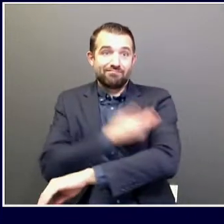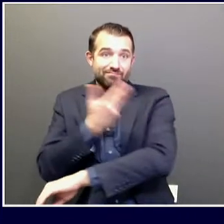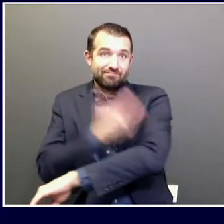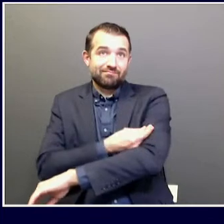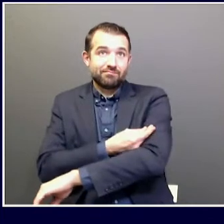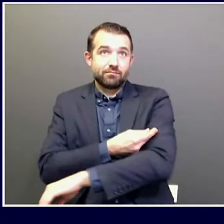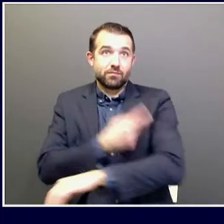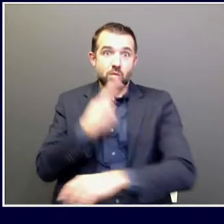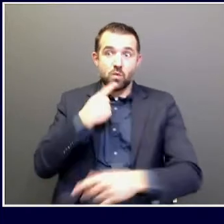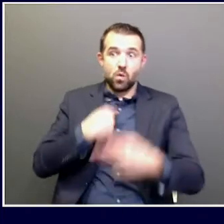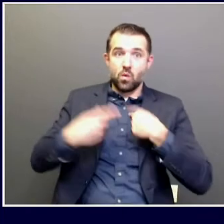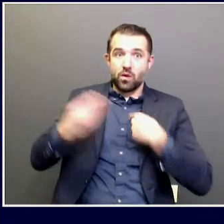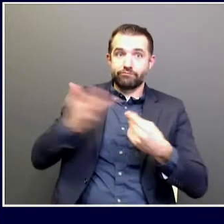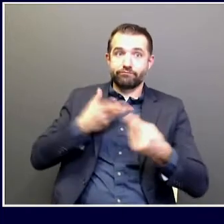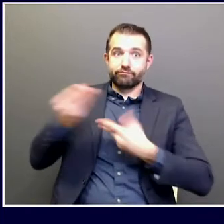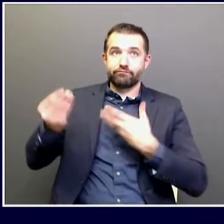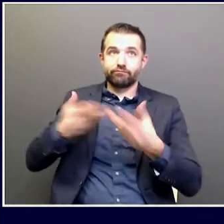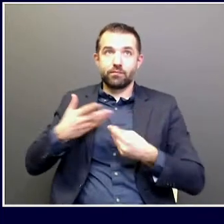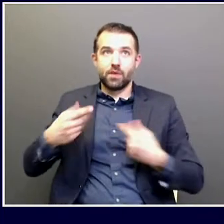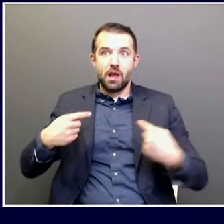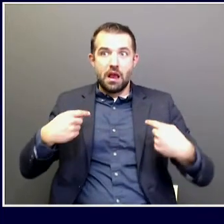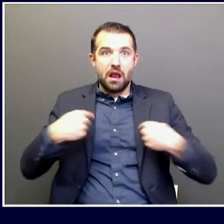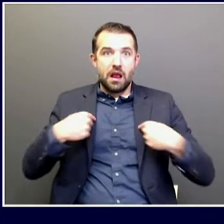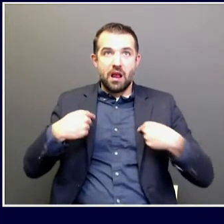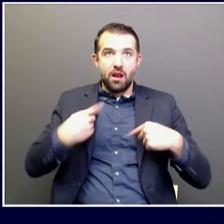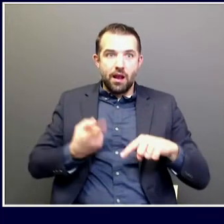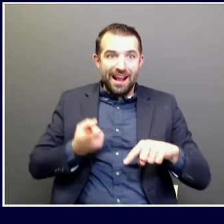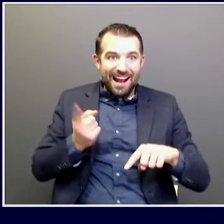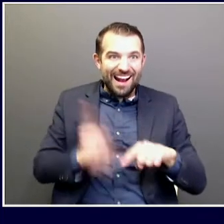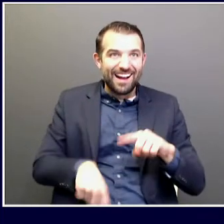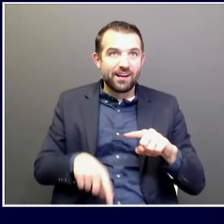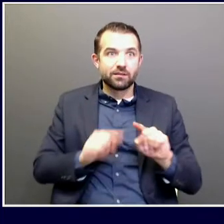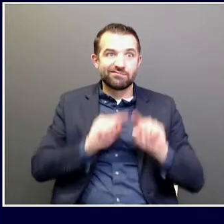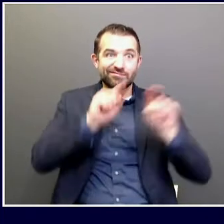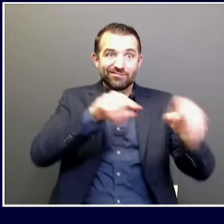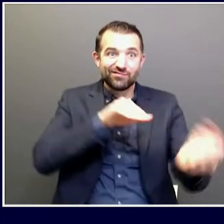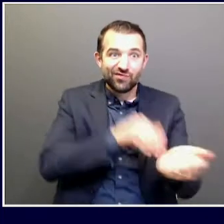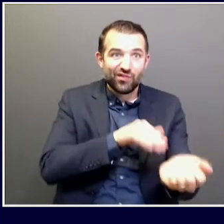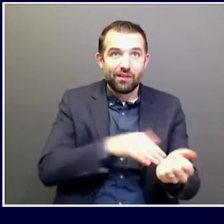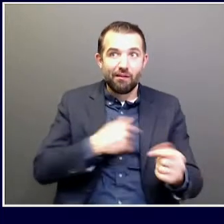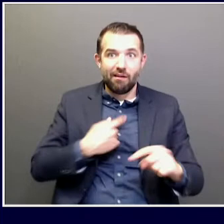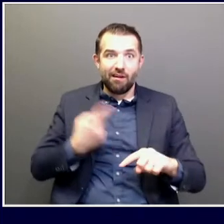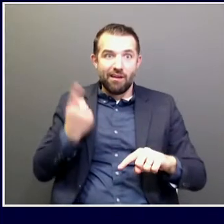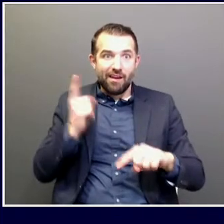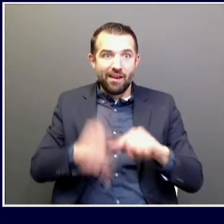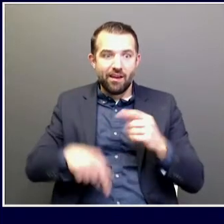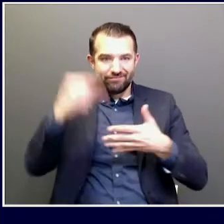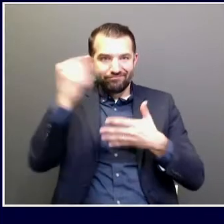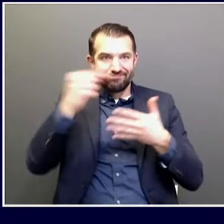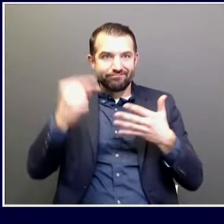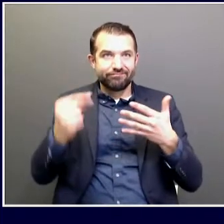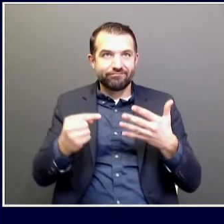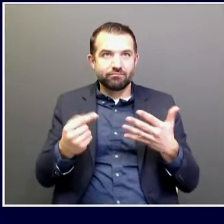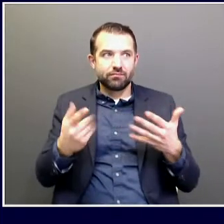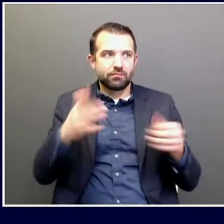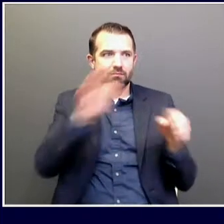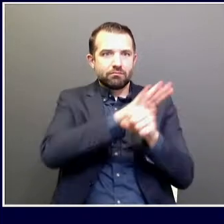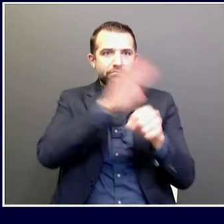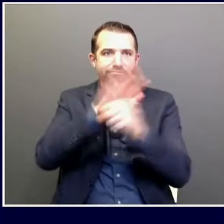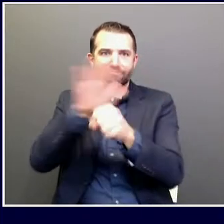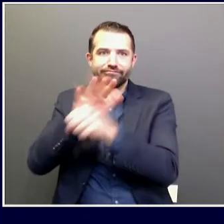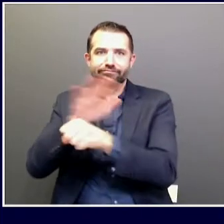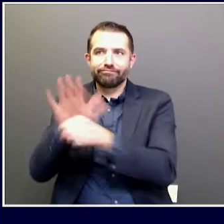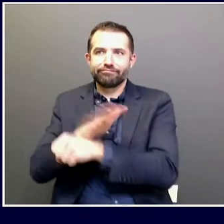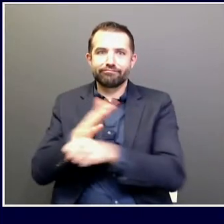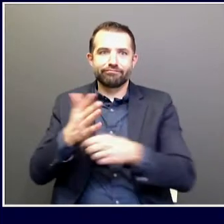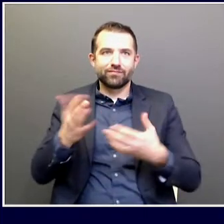are not able to access other kinds of health care because of the crowding in the healthcare facilities. Let's think about them too